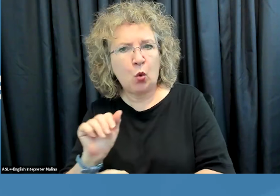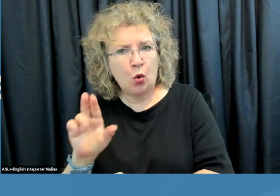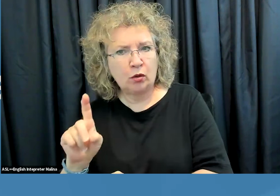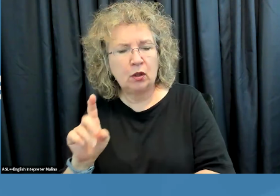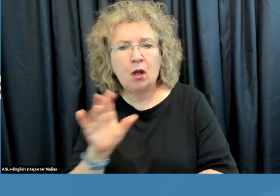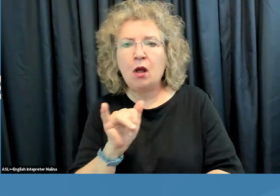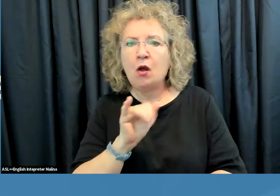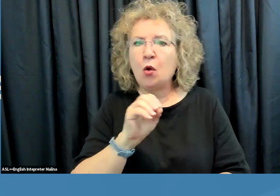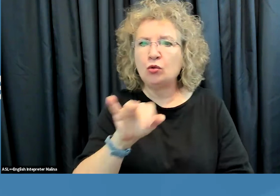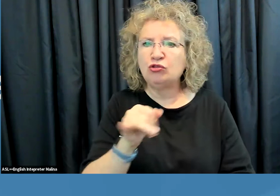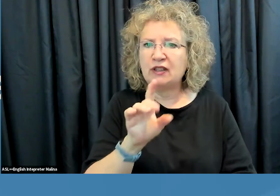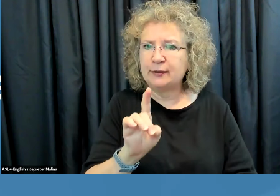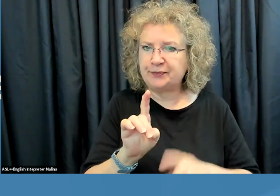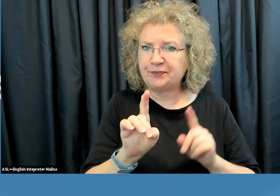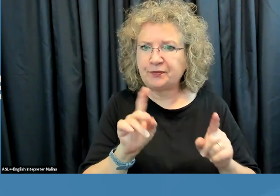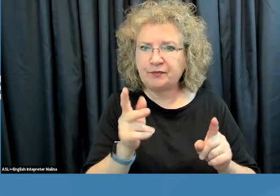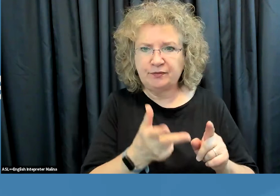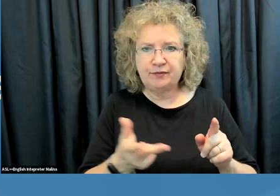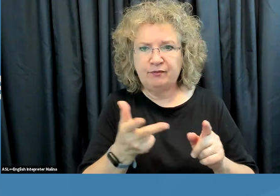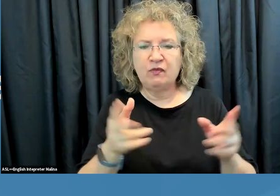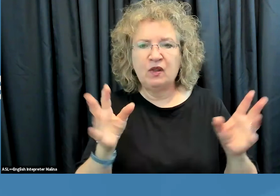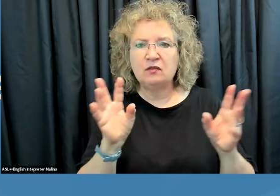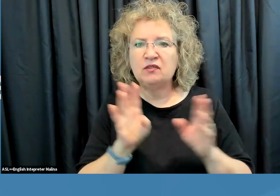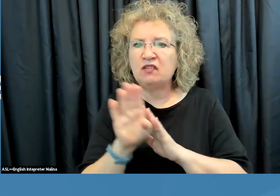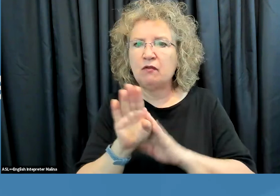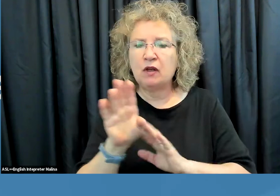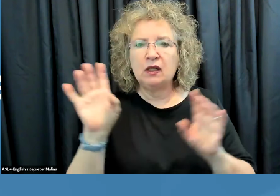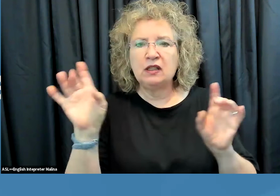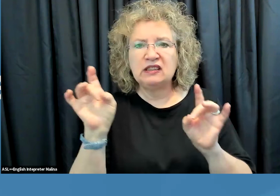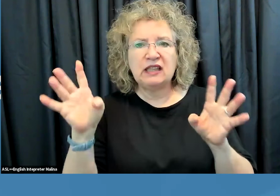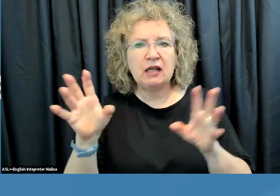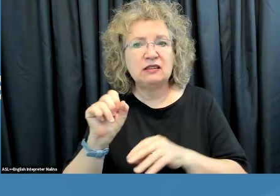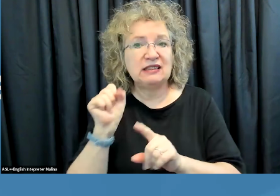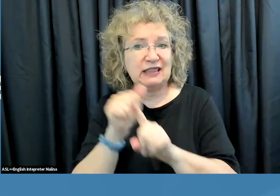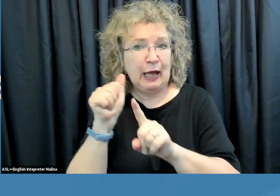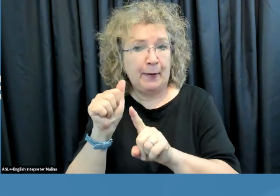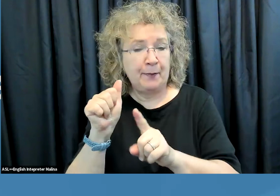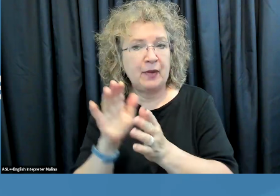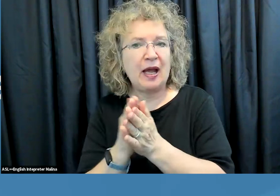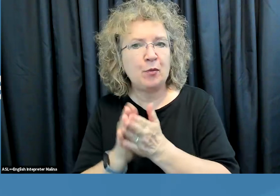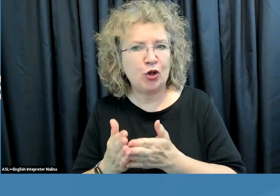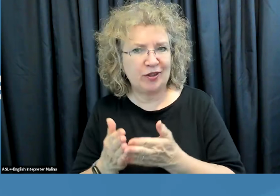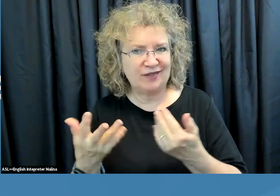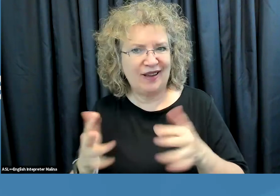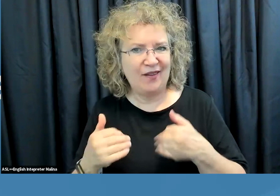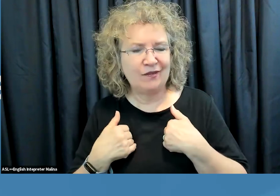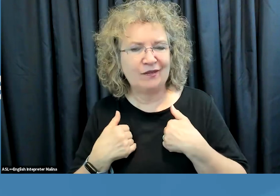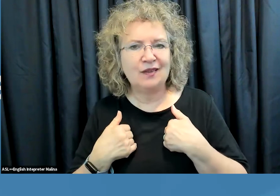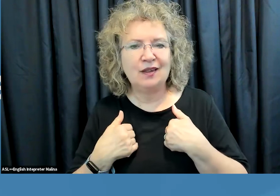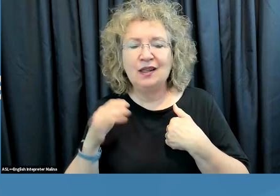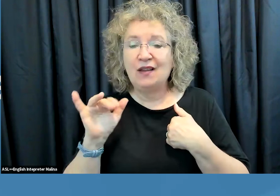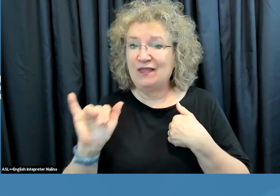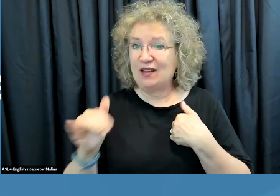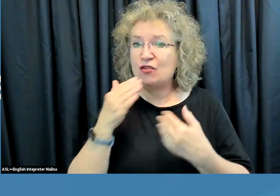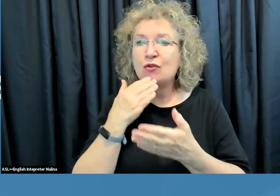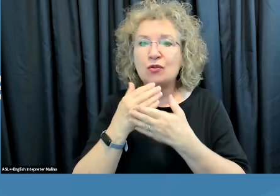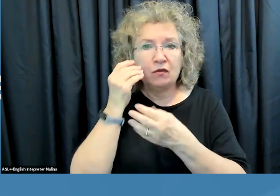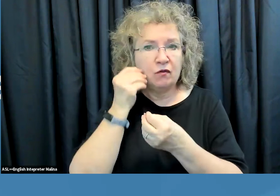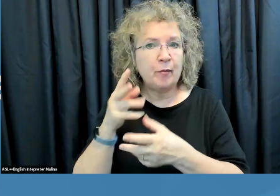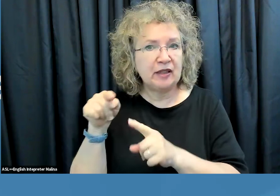Justice, has developed a disaster scams handbook. That's a great resource. And again, it is available